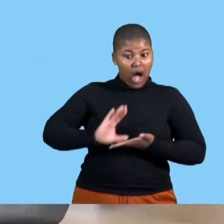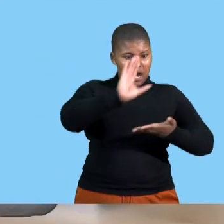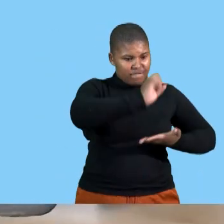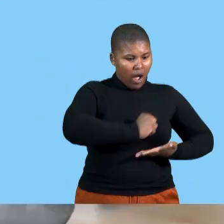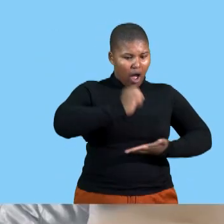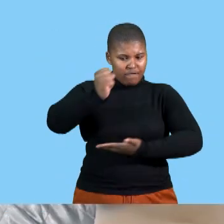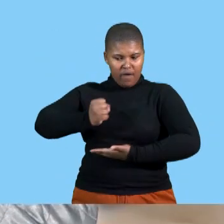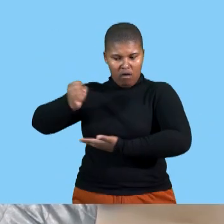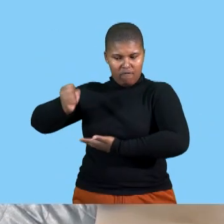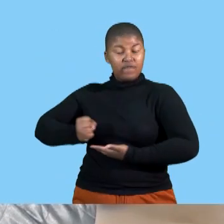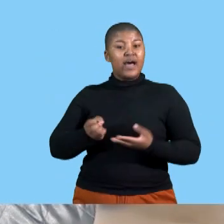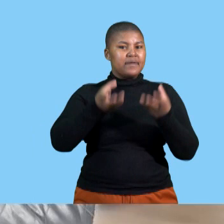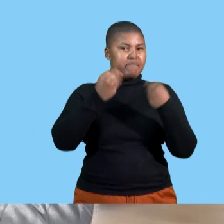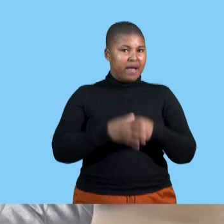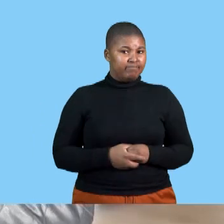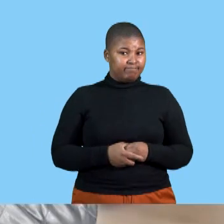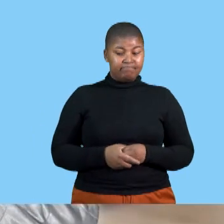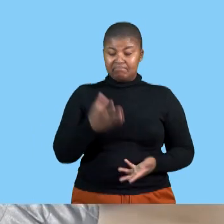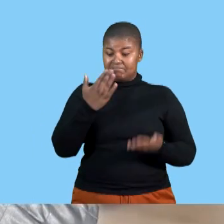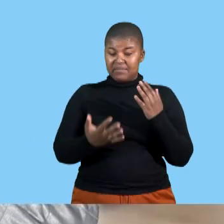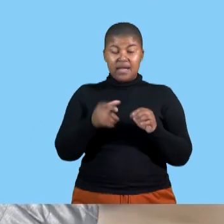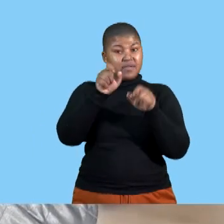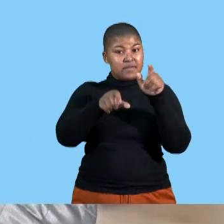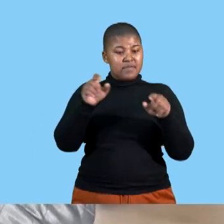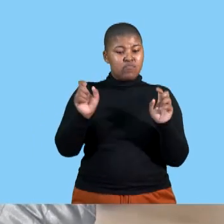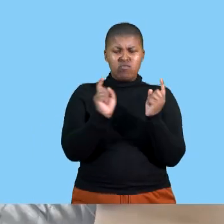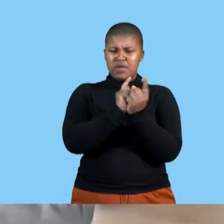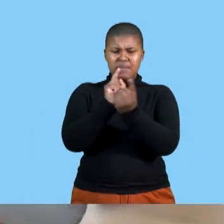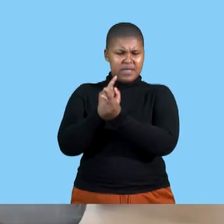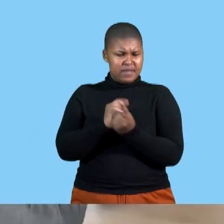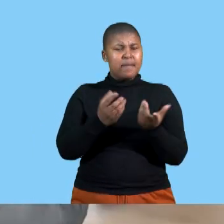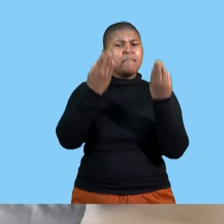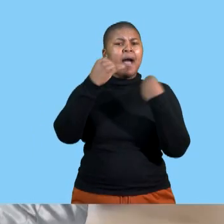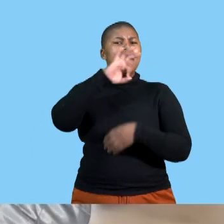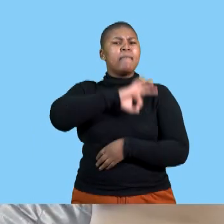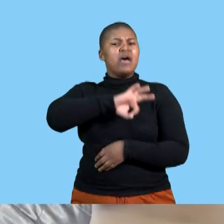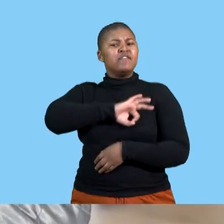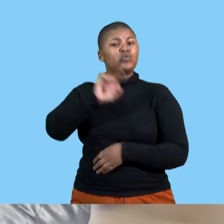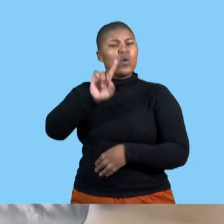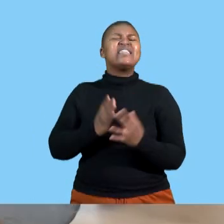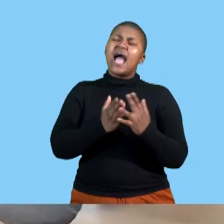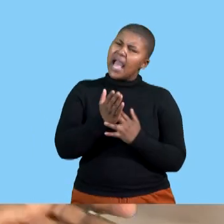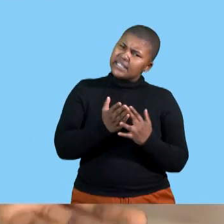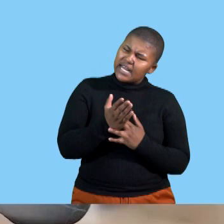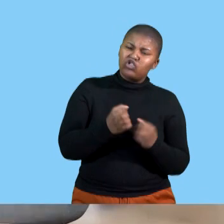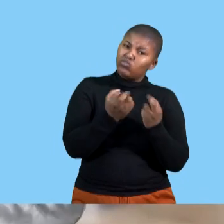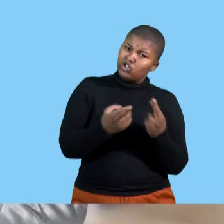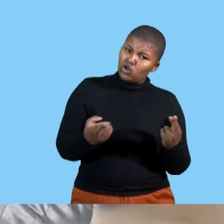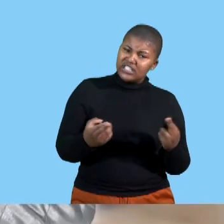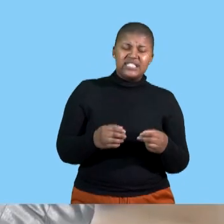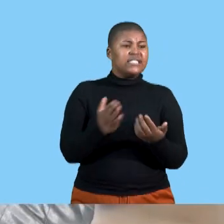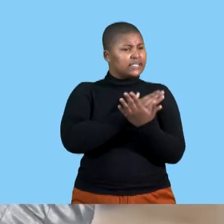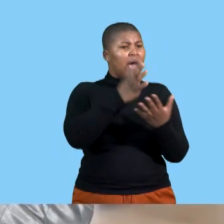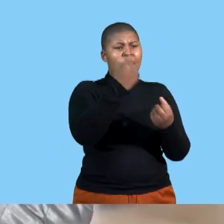their goals to become successful, so what is it that they benefit? They benefit access to resources because others have